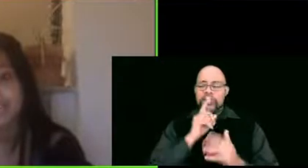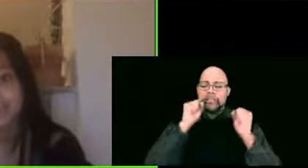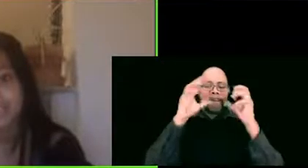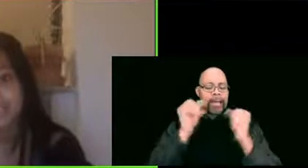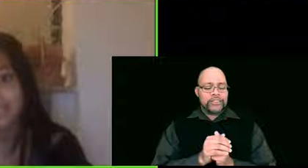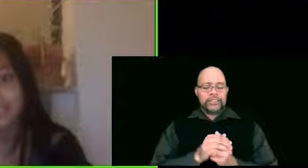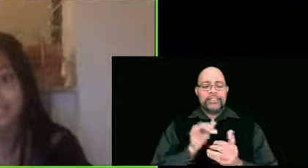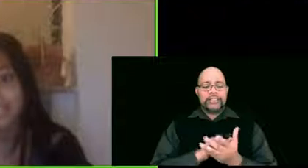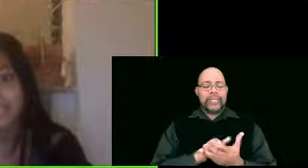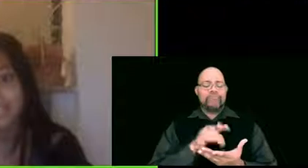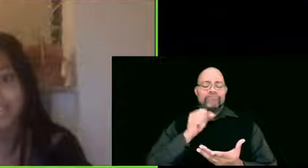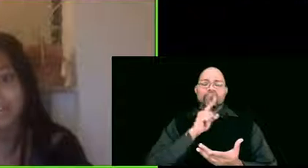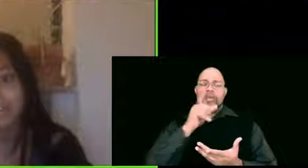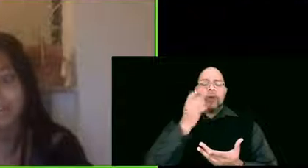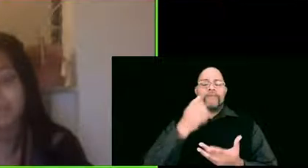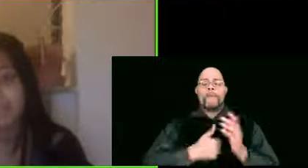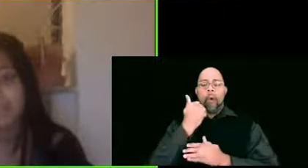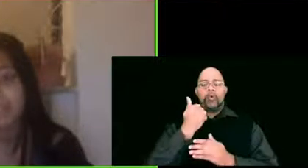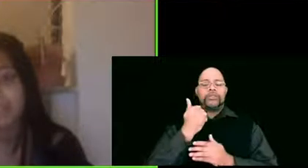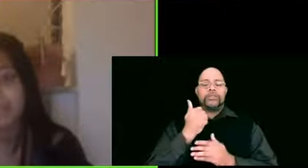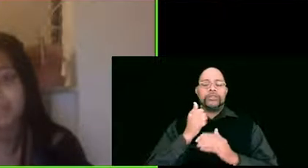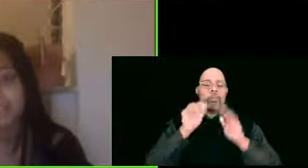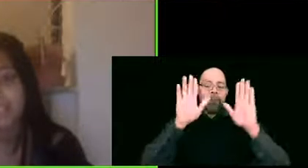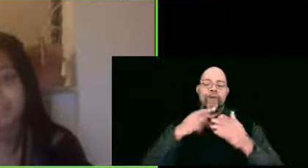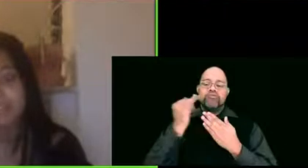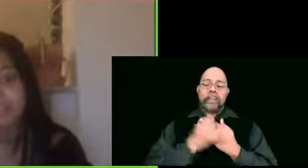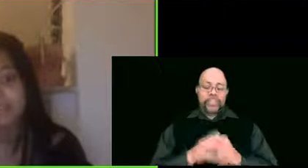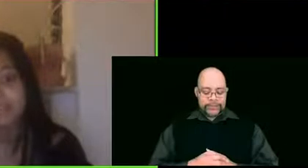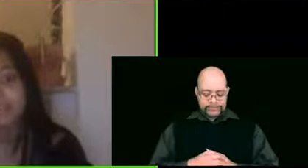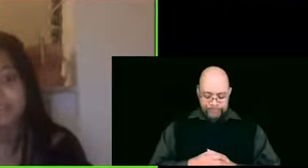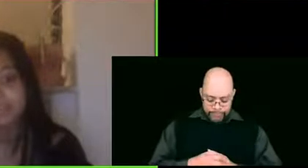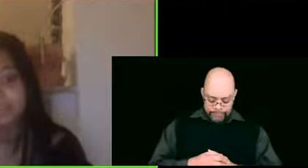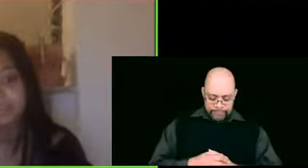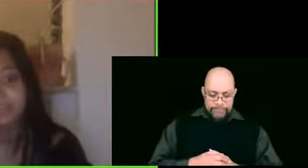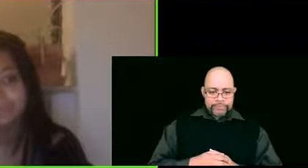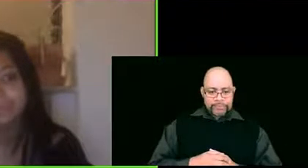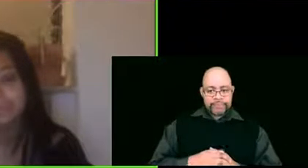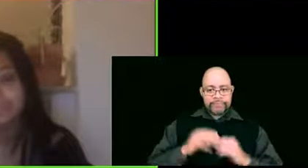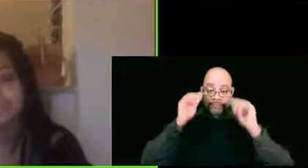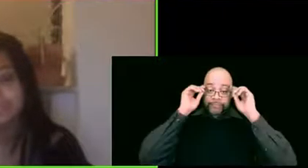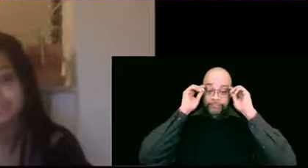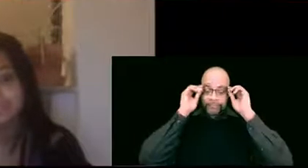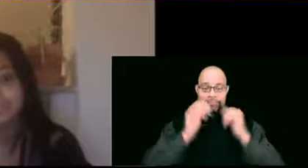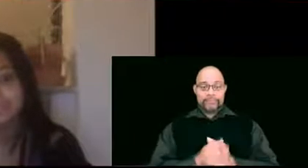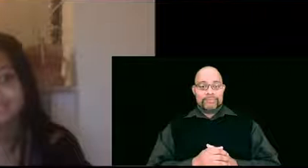was amazing. And that was by far for me one of the most fascinating projects I've worked on.